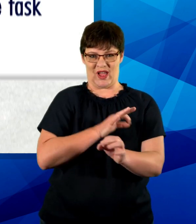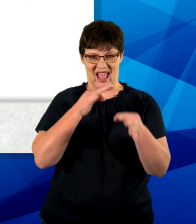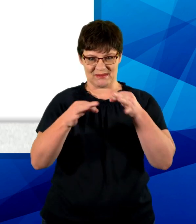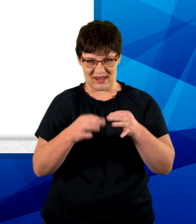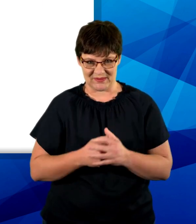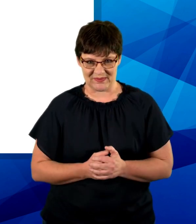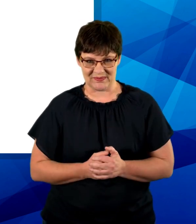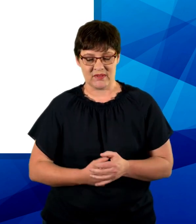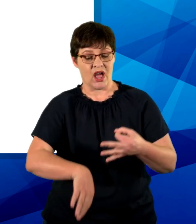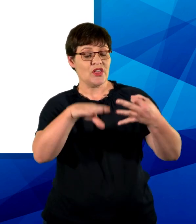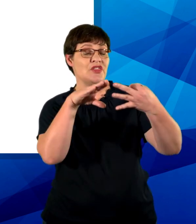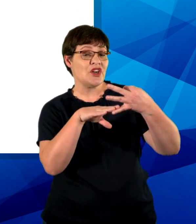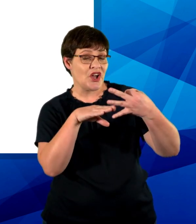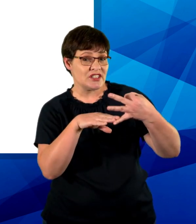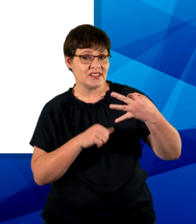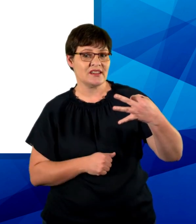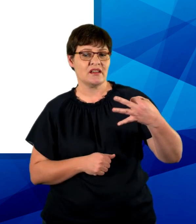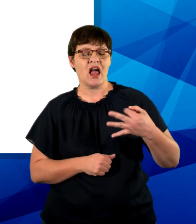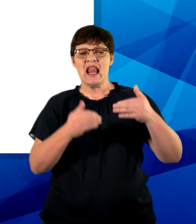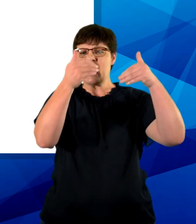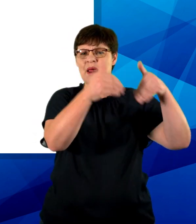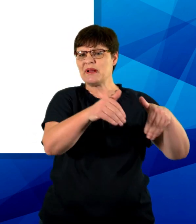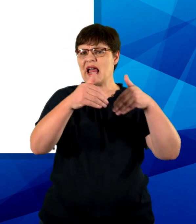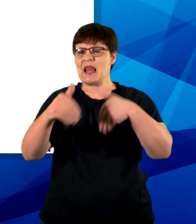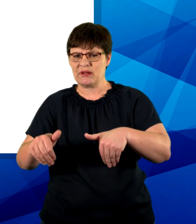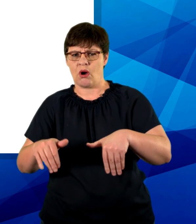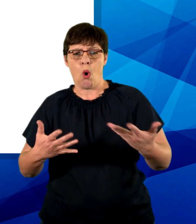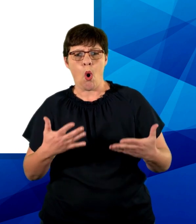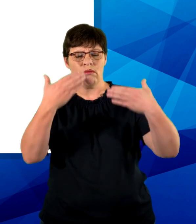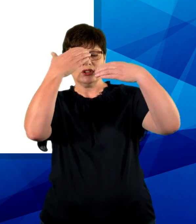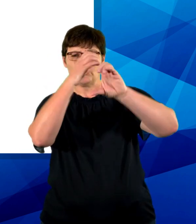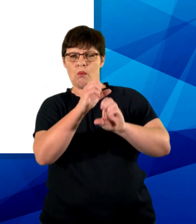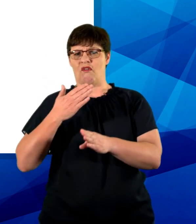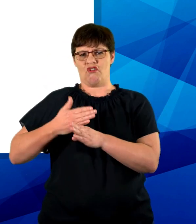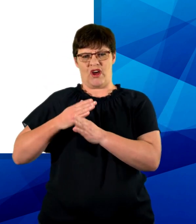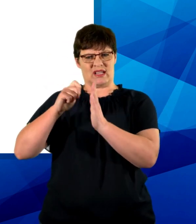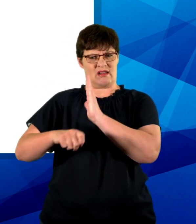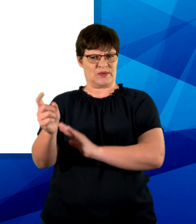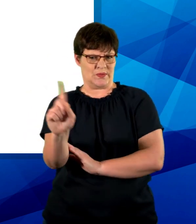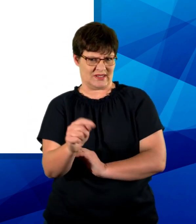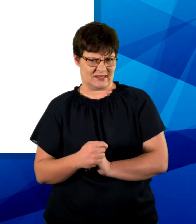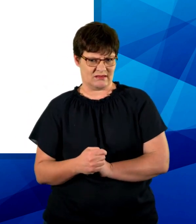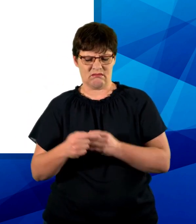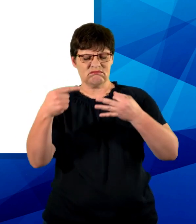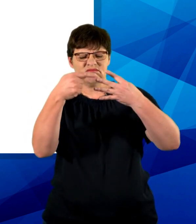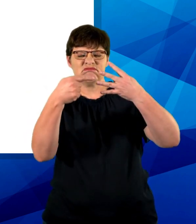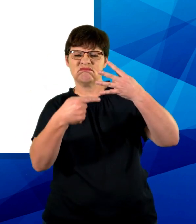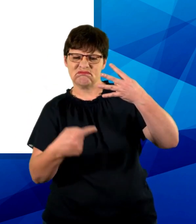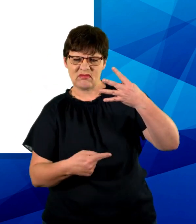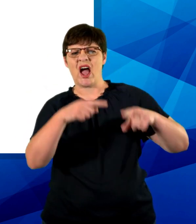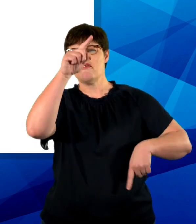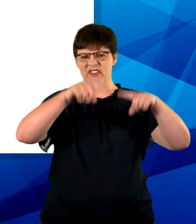Thirdly, you should also consider the limiting factors or the scope of the writing task. These factors will vary in